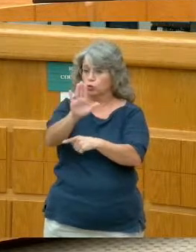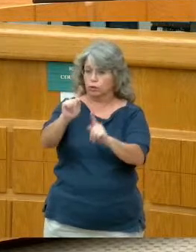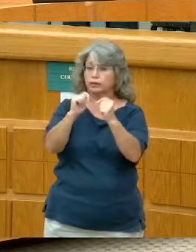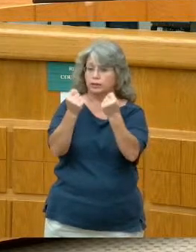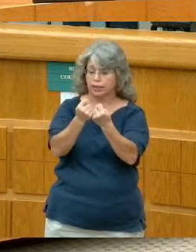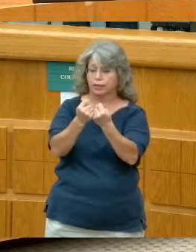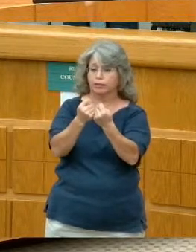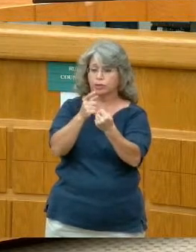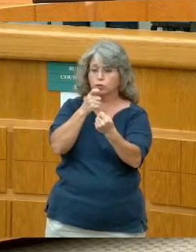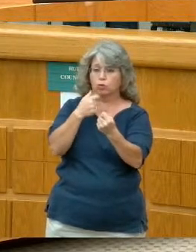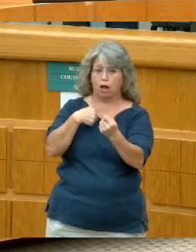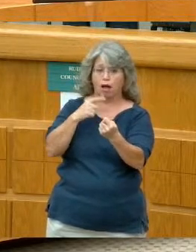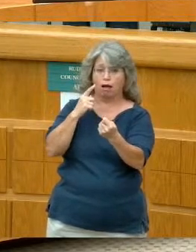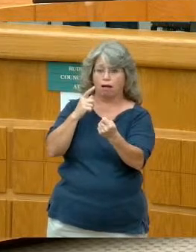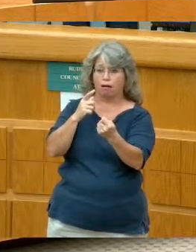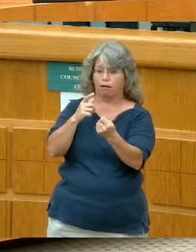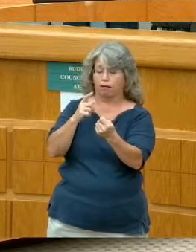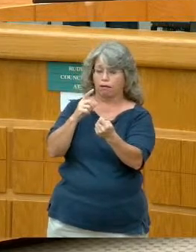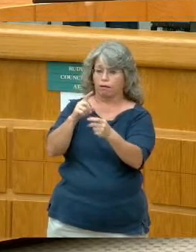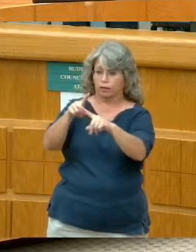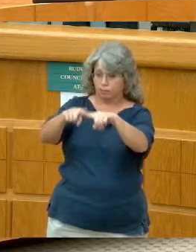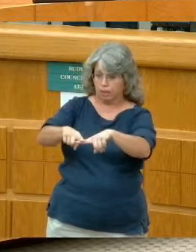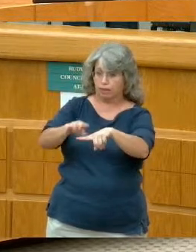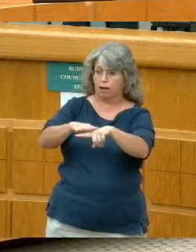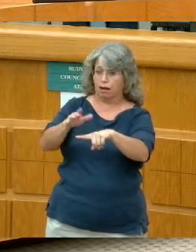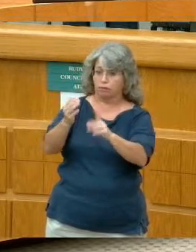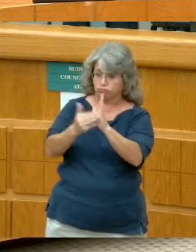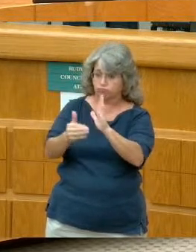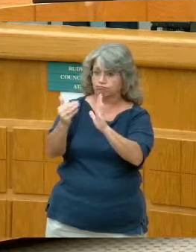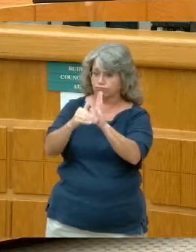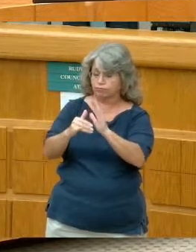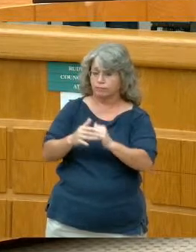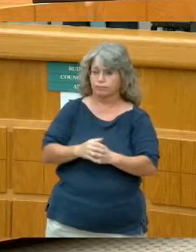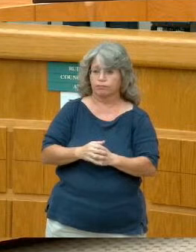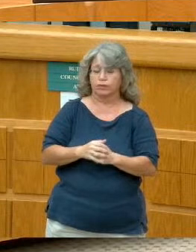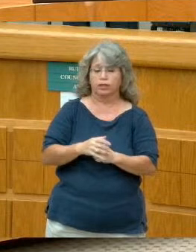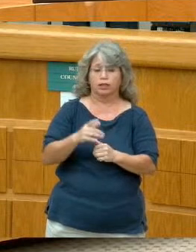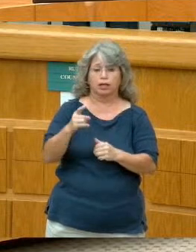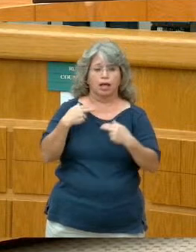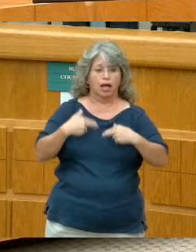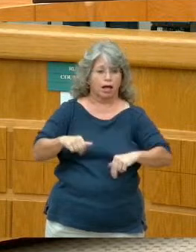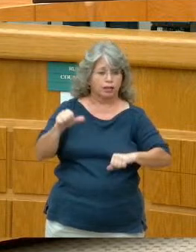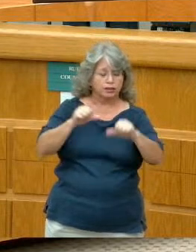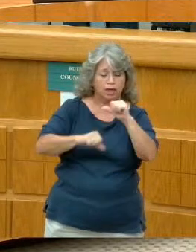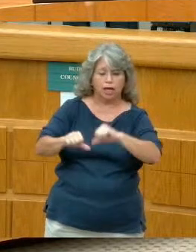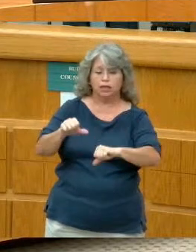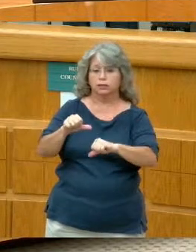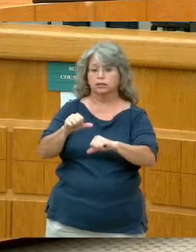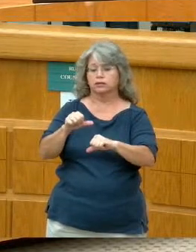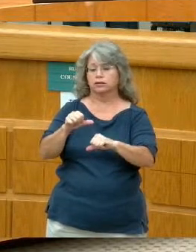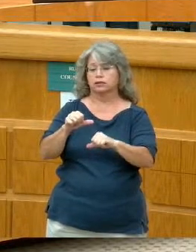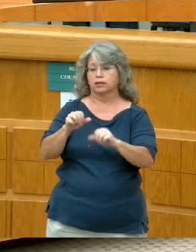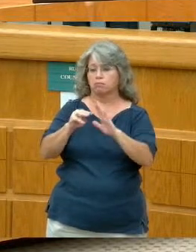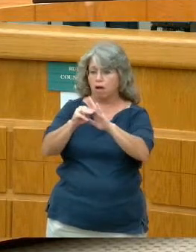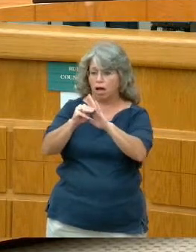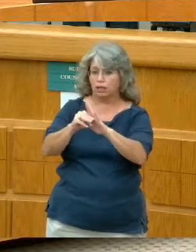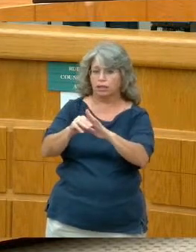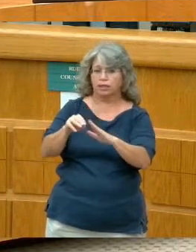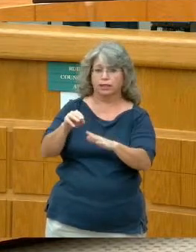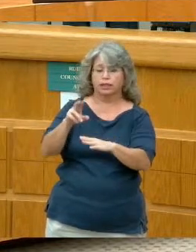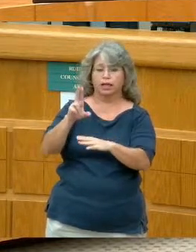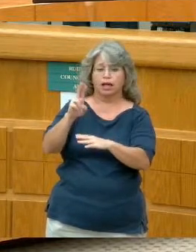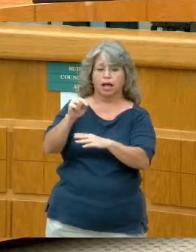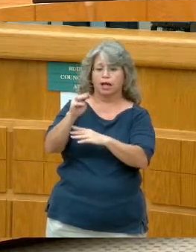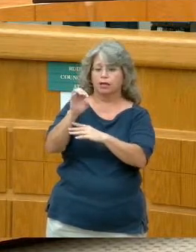ones that I've turned to time and time again. From health sciences to data and modeling to unmanned air systems and